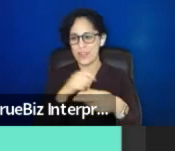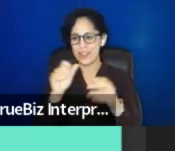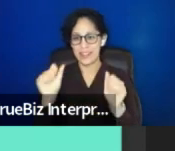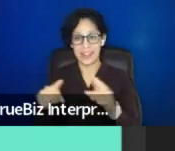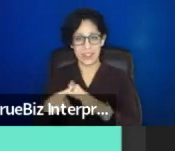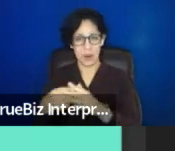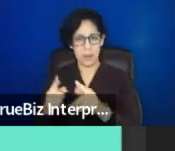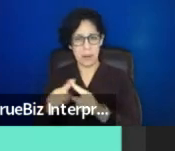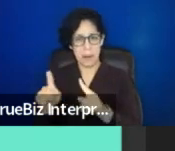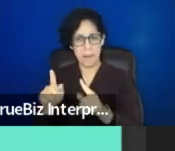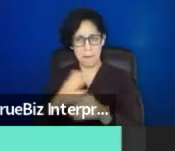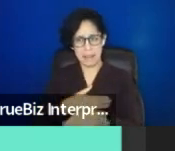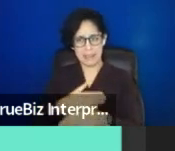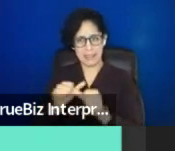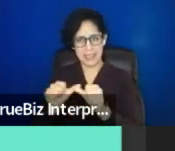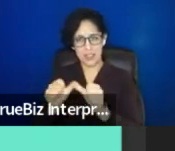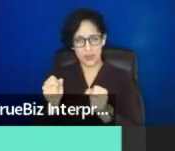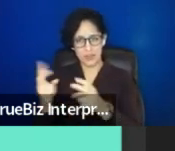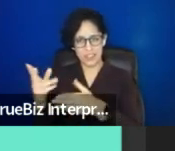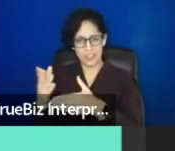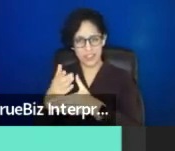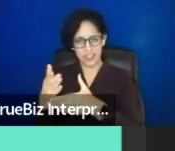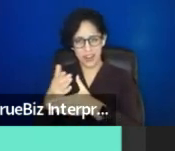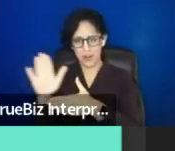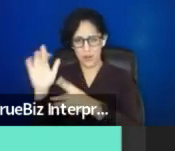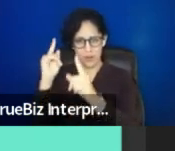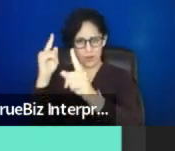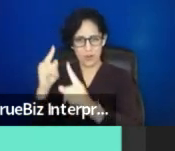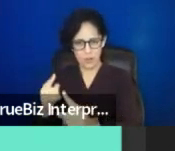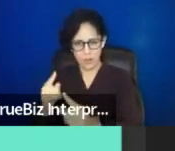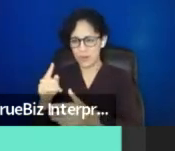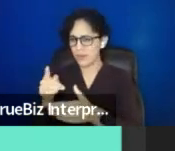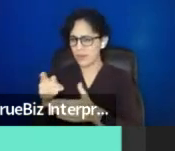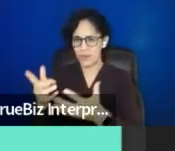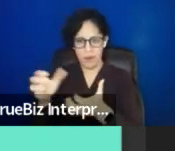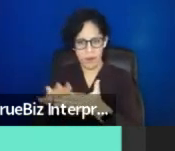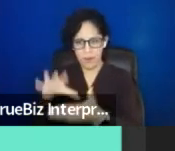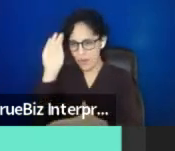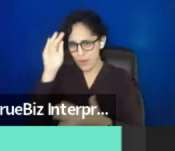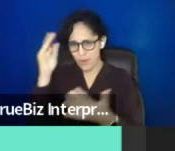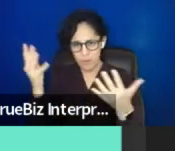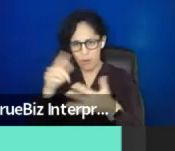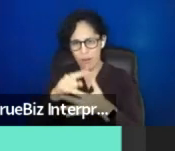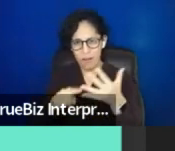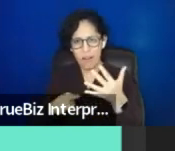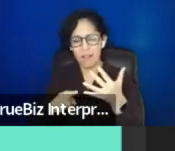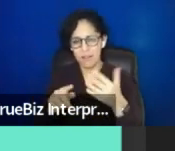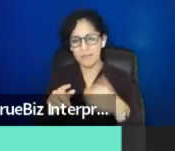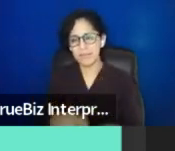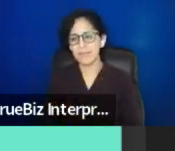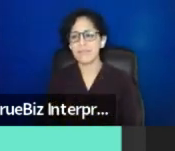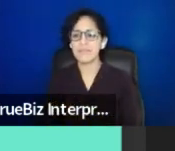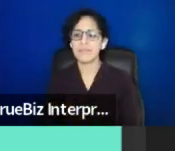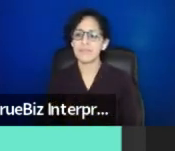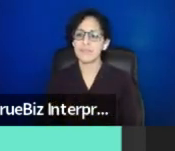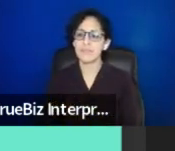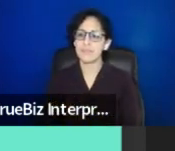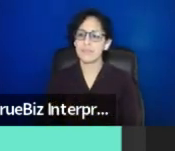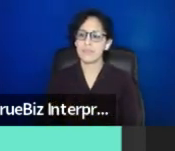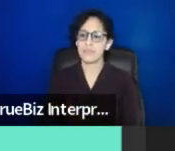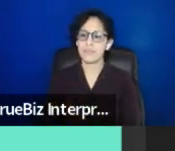please still continue to share what you hope to gain from this conversation and how you intersect with